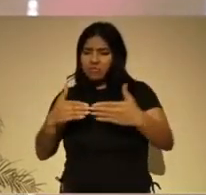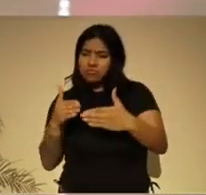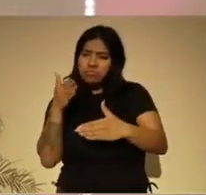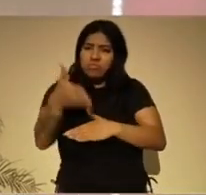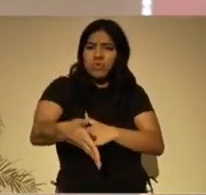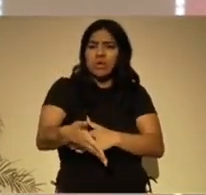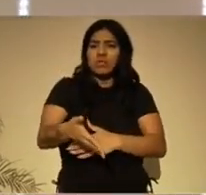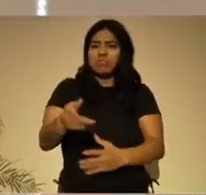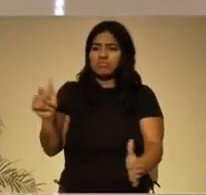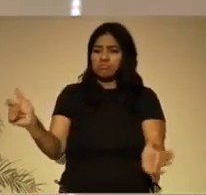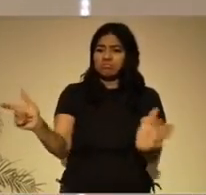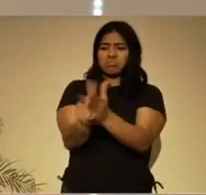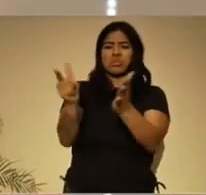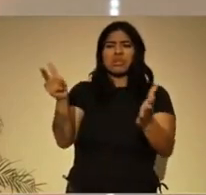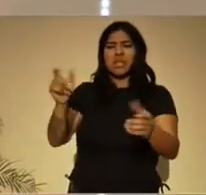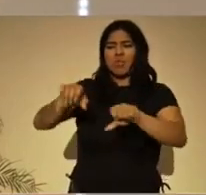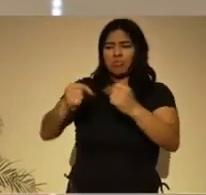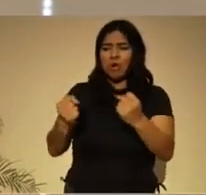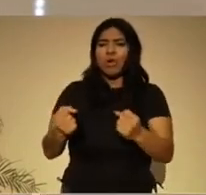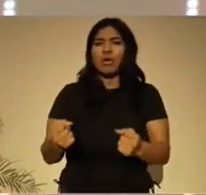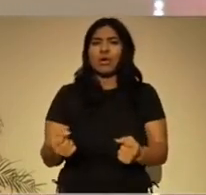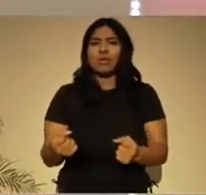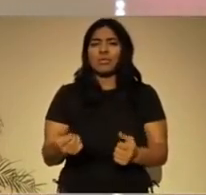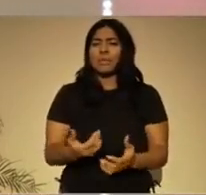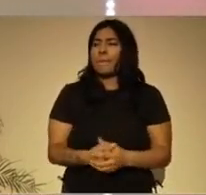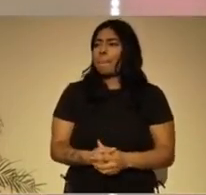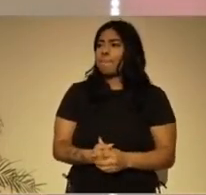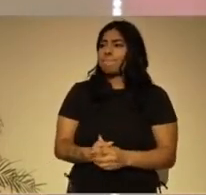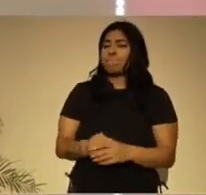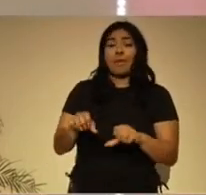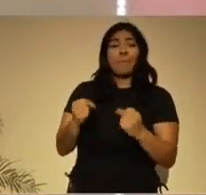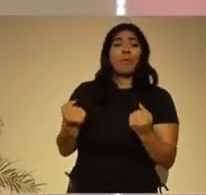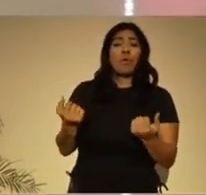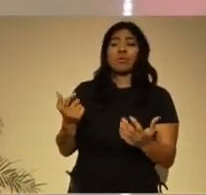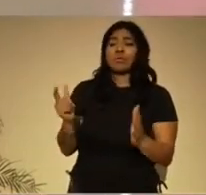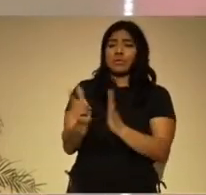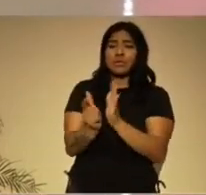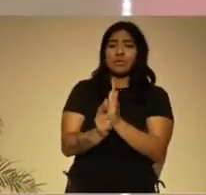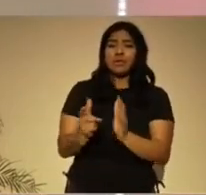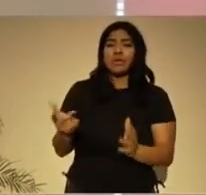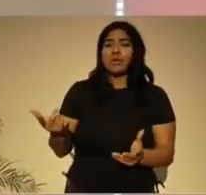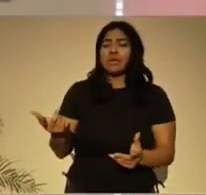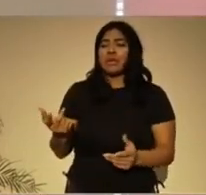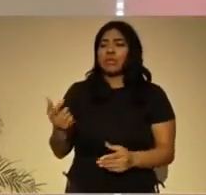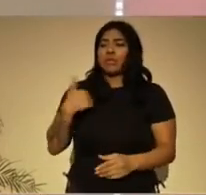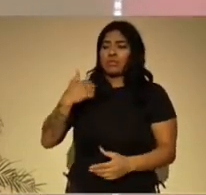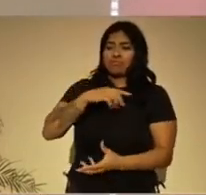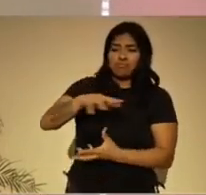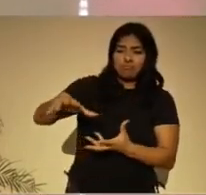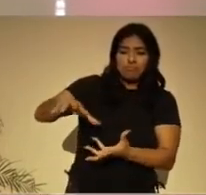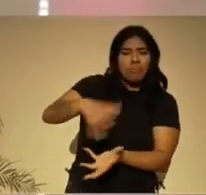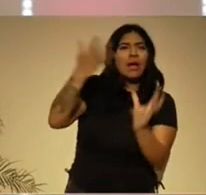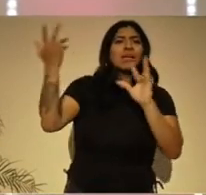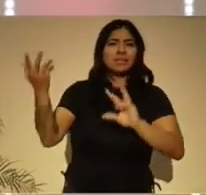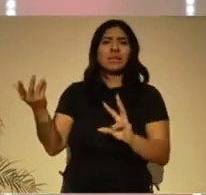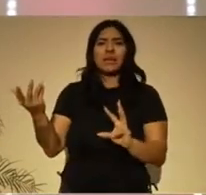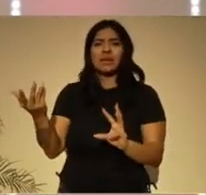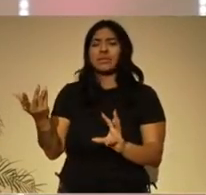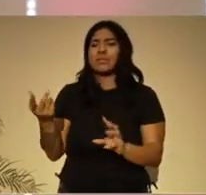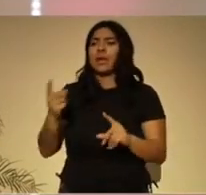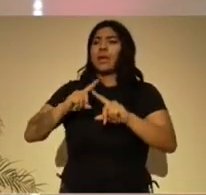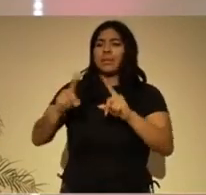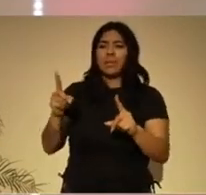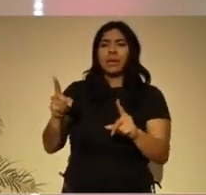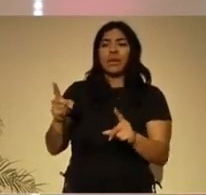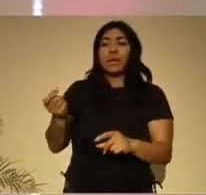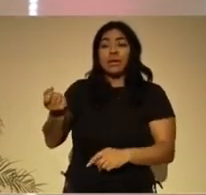lines that were forbidden, some laws that I've kept, you've overstepped them, you've broken them, we've kind of messed up. And so in order for